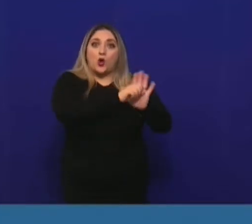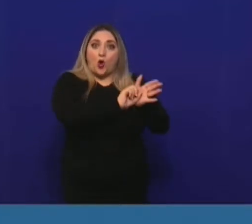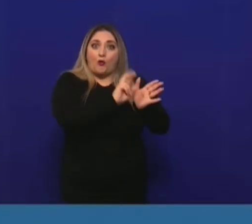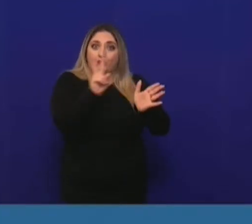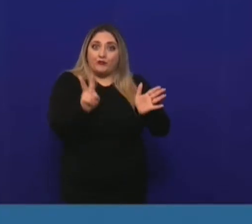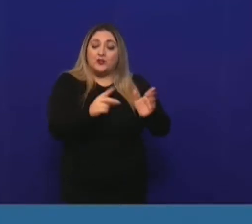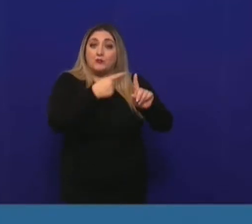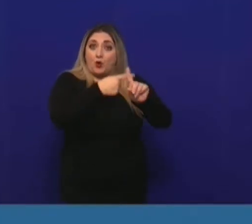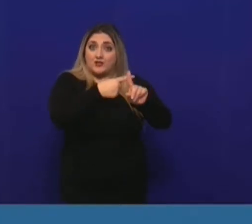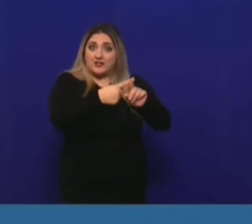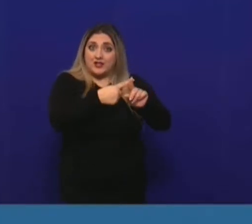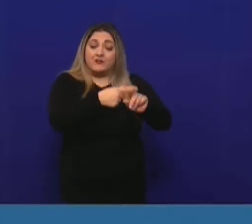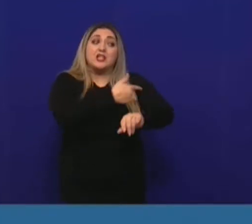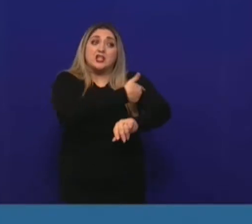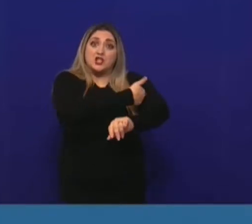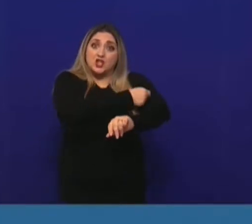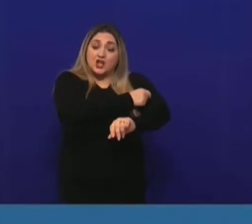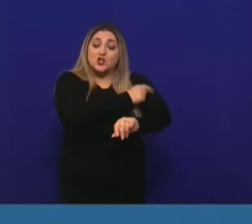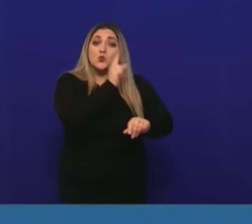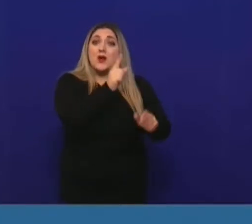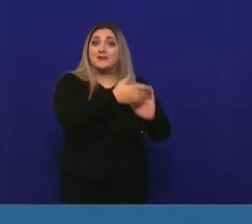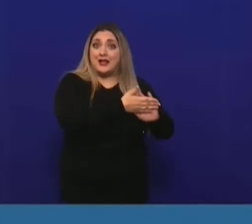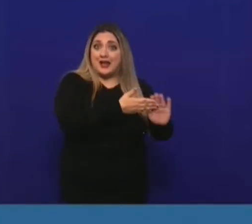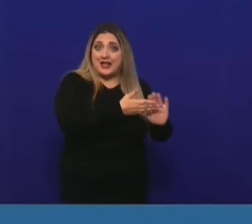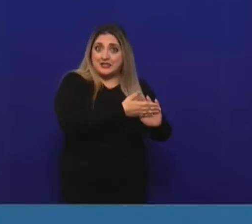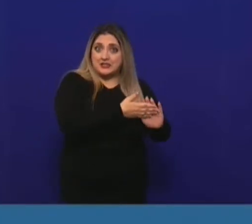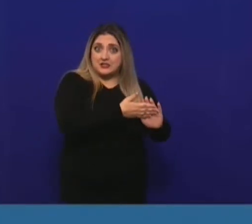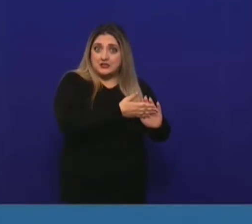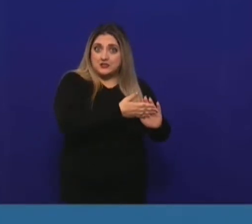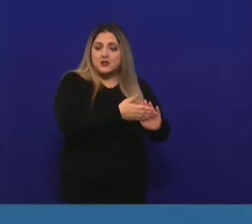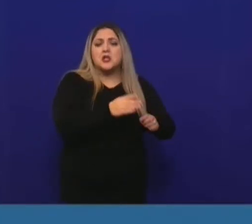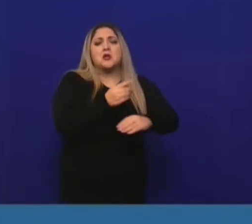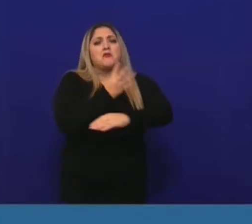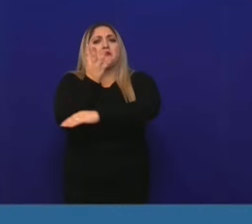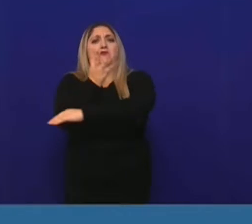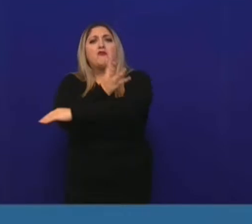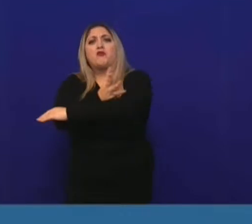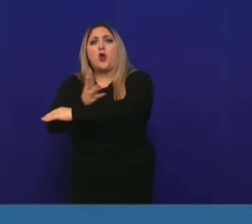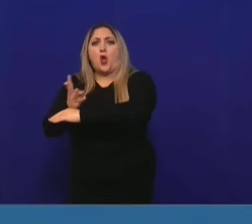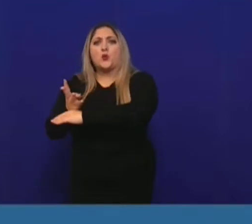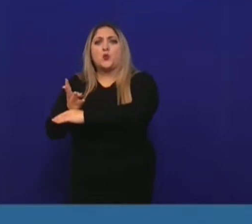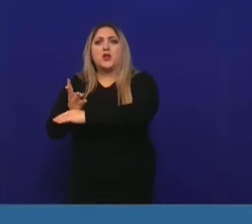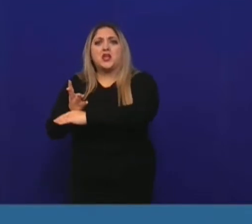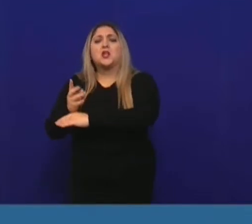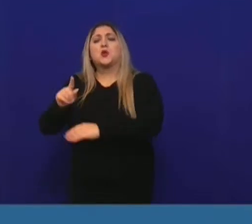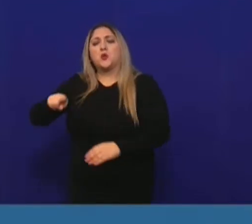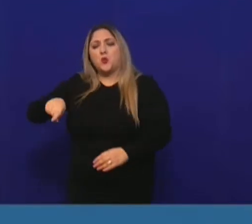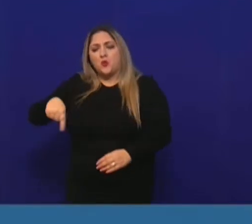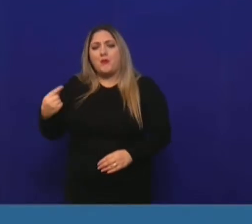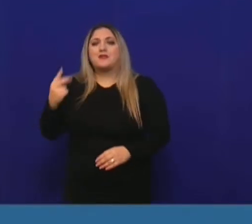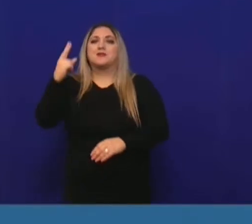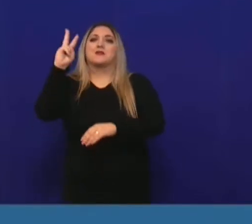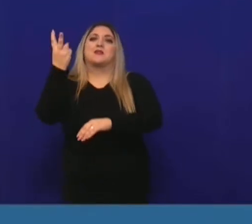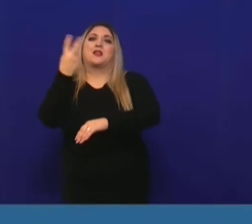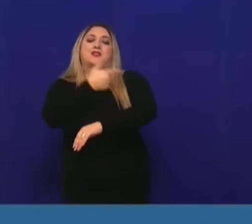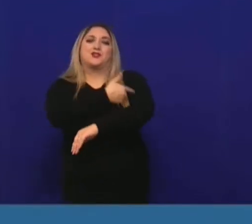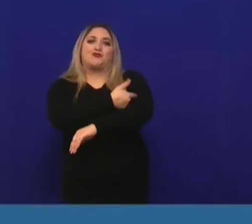4 ġimgħat u minn meta l-persuna jittestja pożittiv u mbagħad inkun nistgħu intuh it-tieni doża.